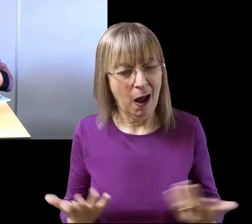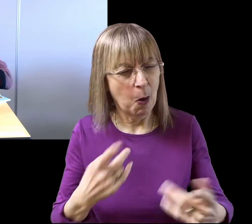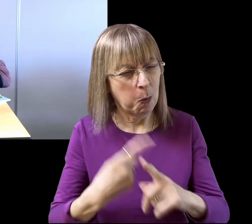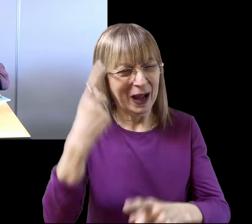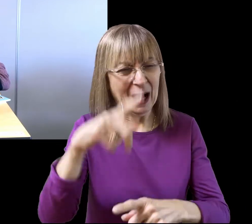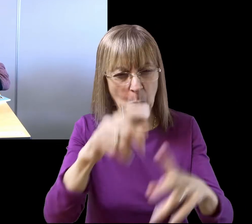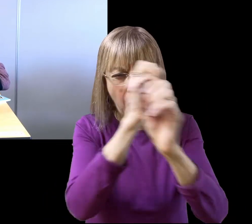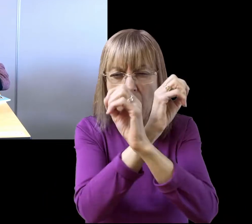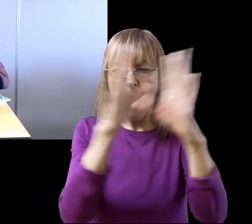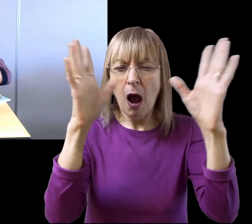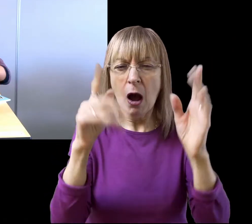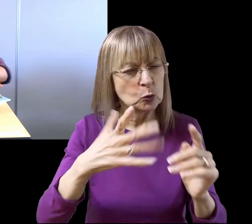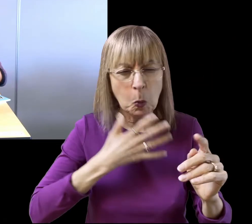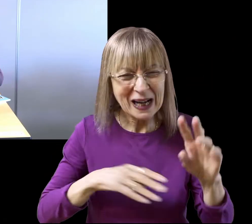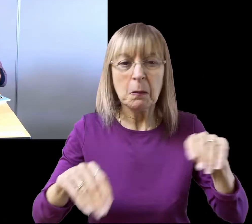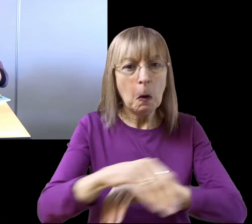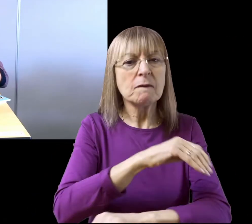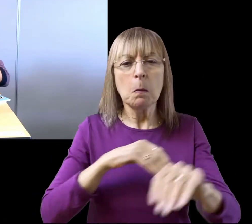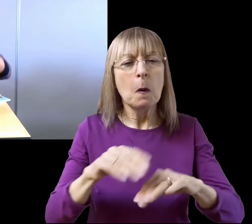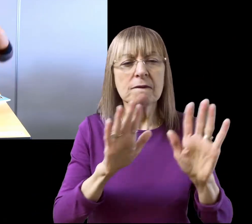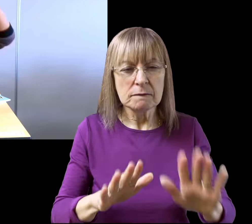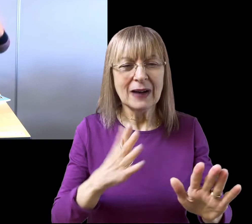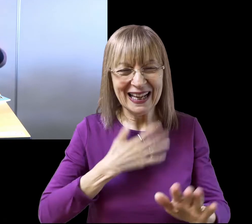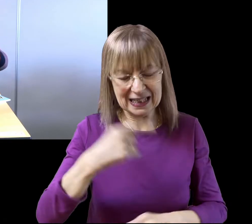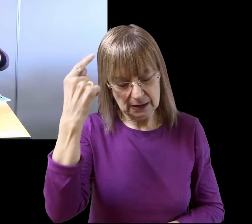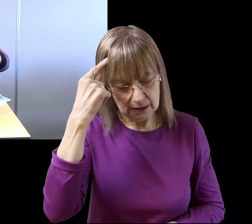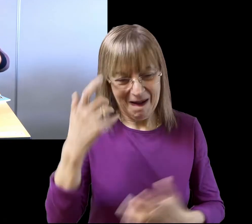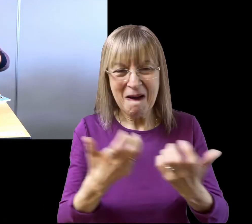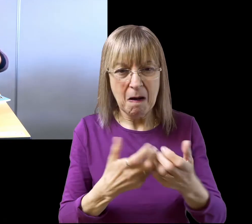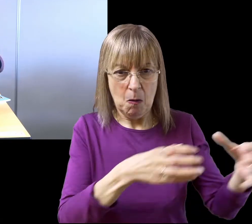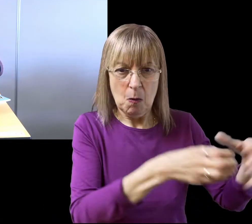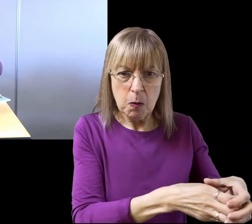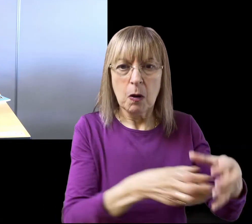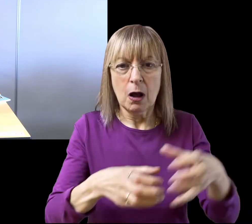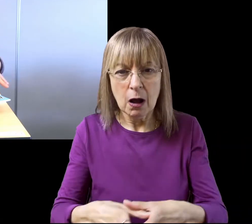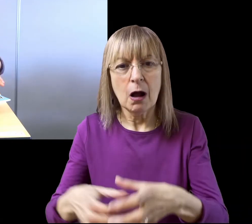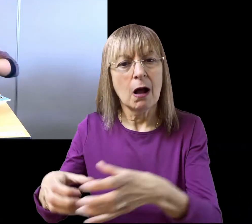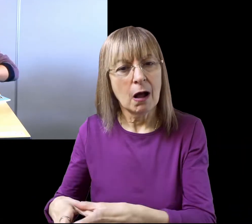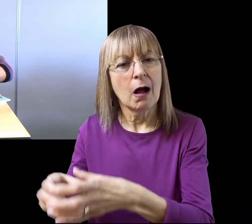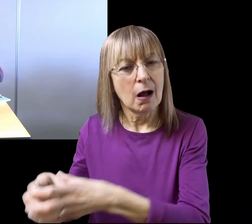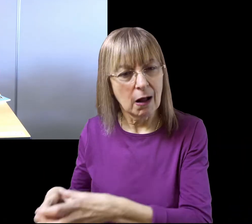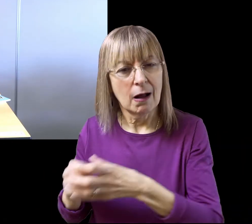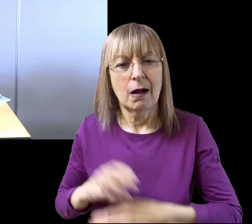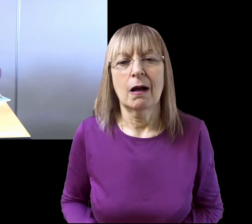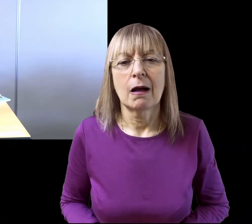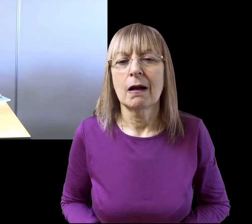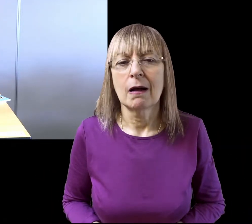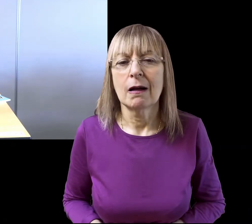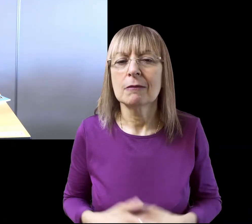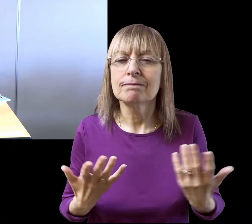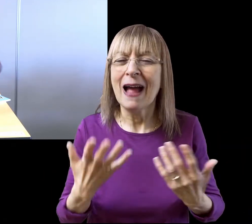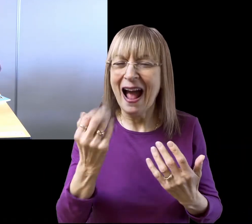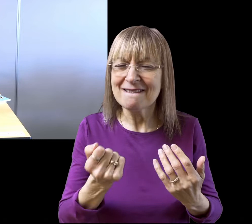Now here's the quick way. Imagine instead of ordering them, I'm putting them into slots. So imagine I had 4 slots on my table.